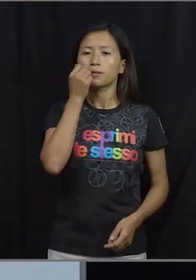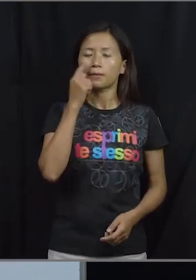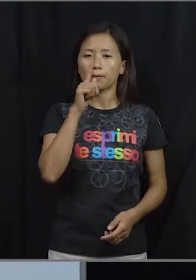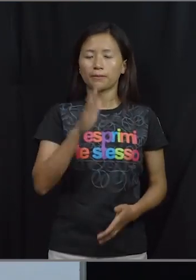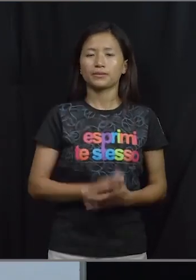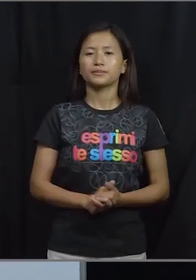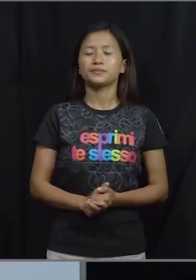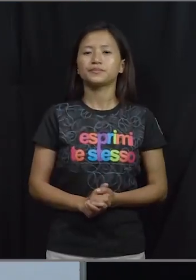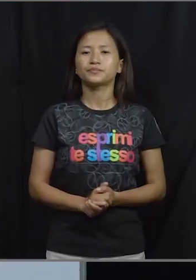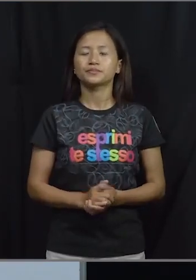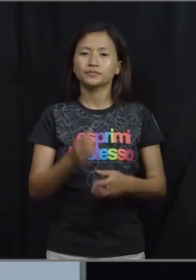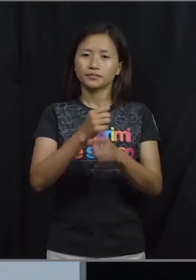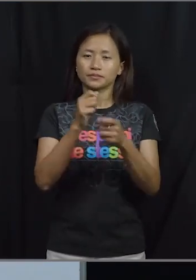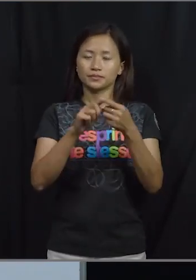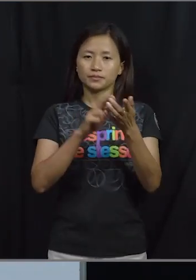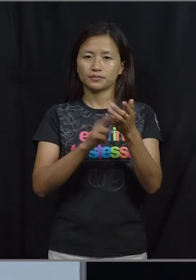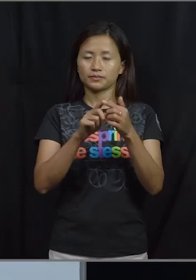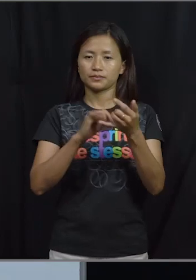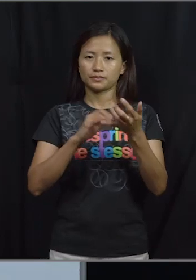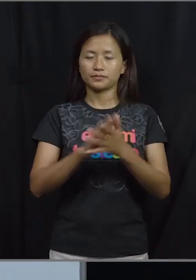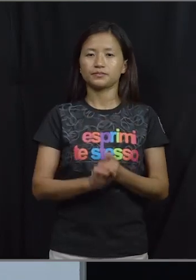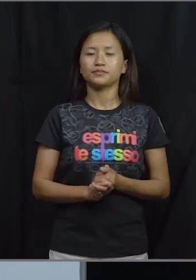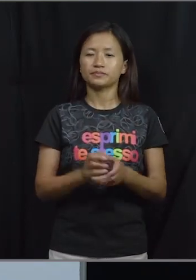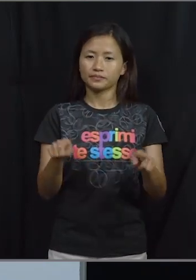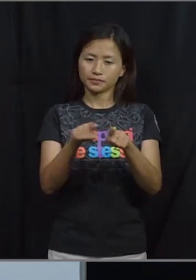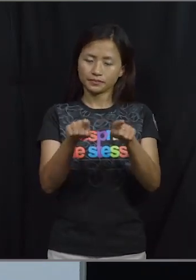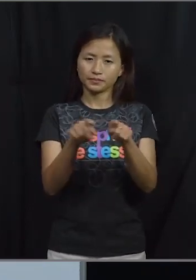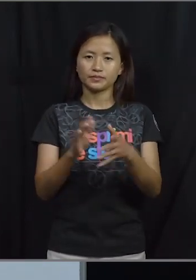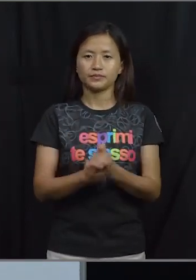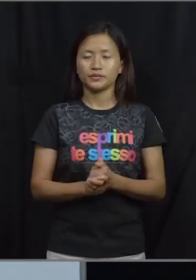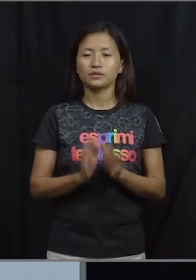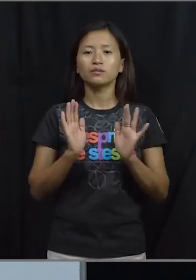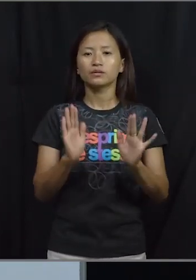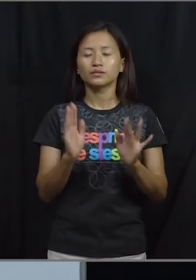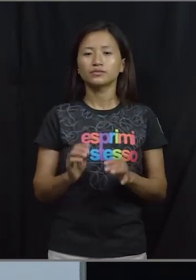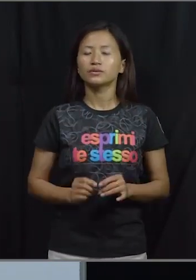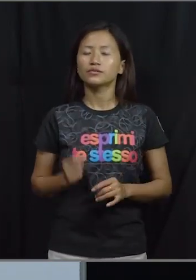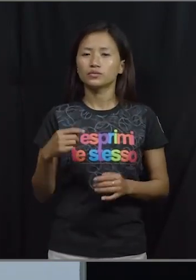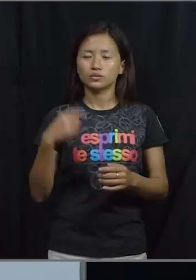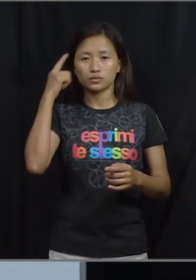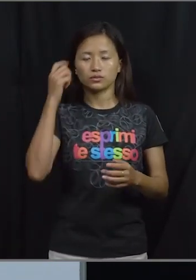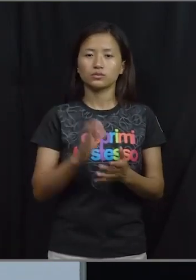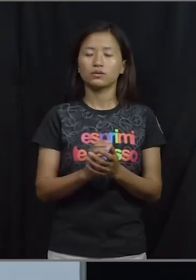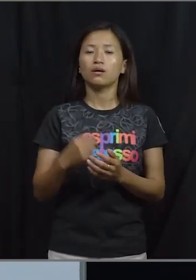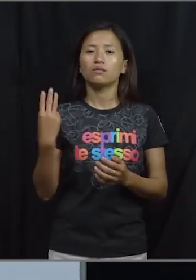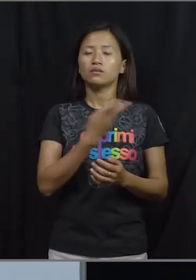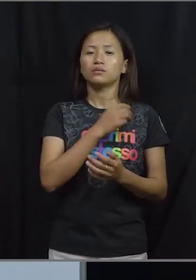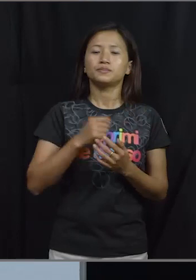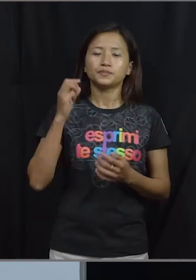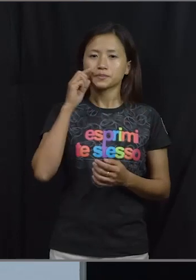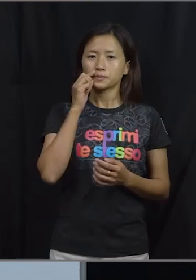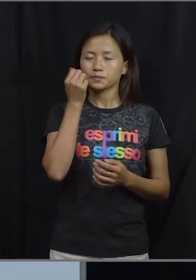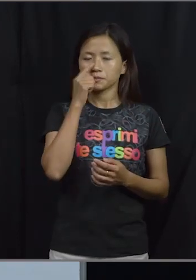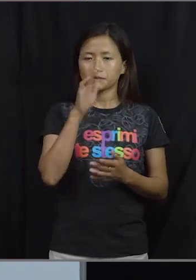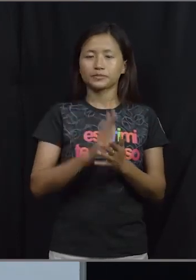And then the genes will be the similarities that we have to our parents, the growth that is happening,